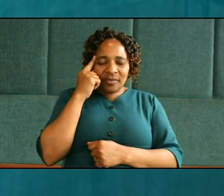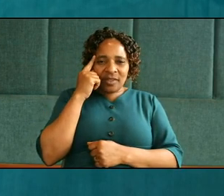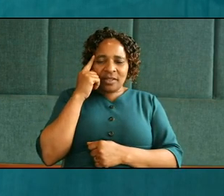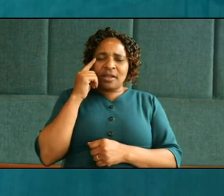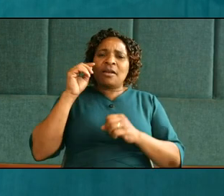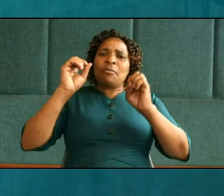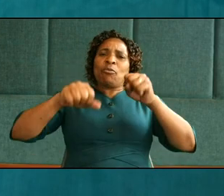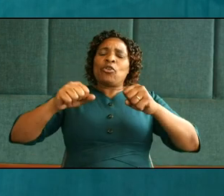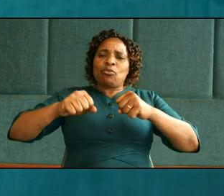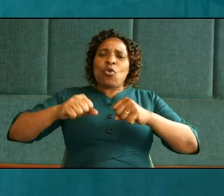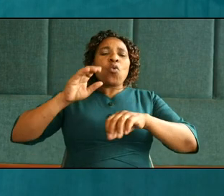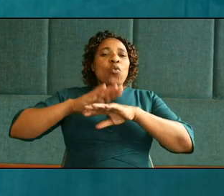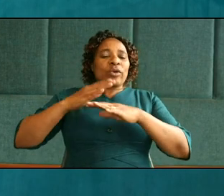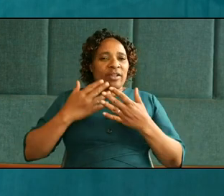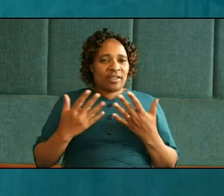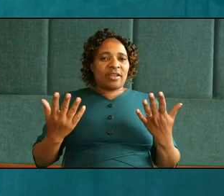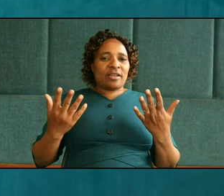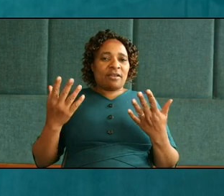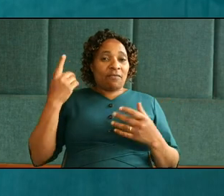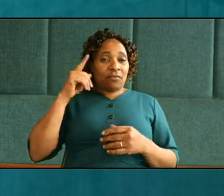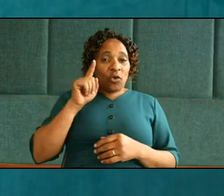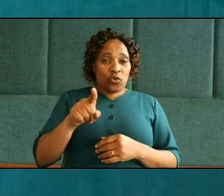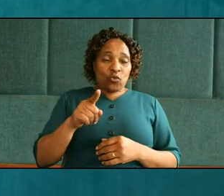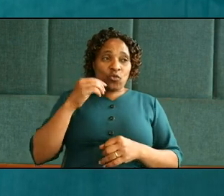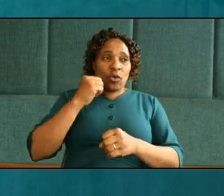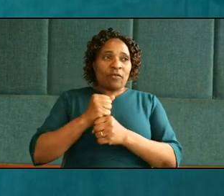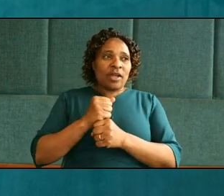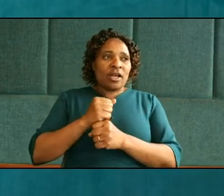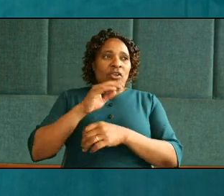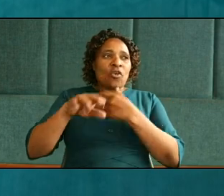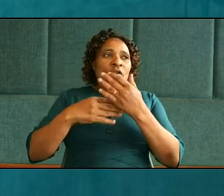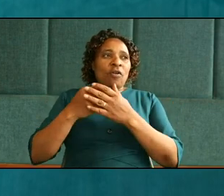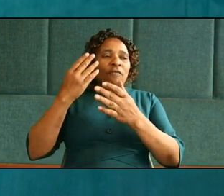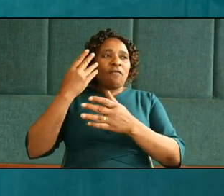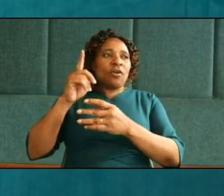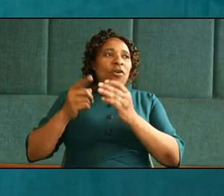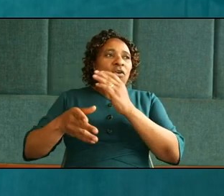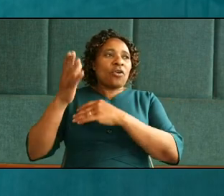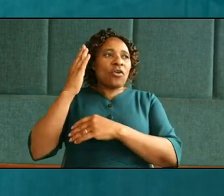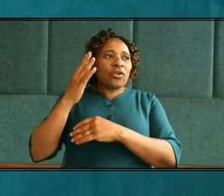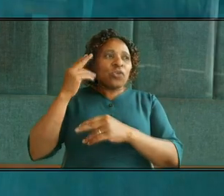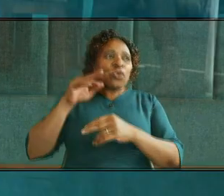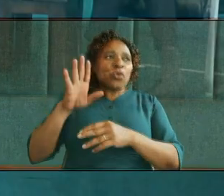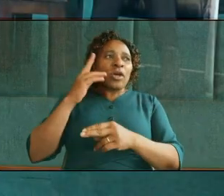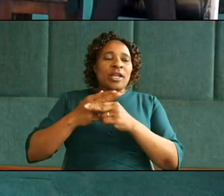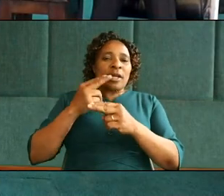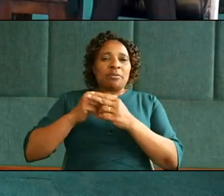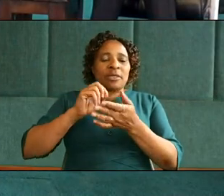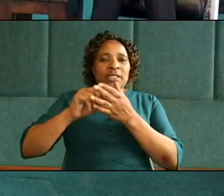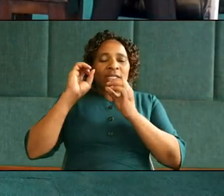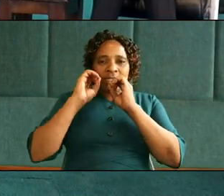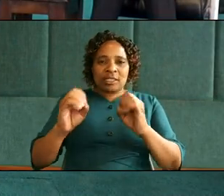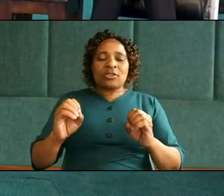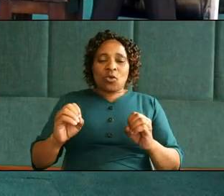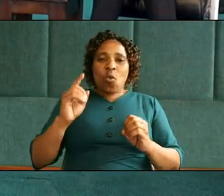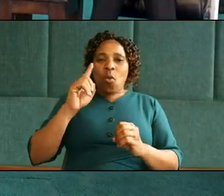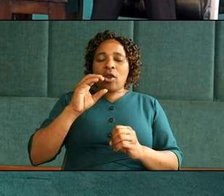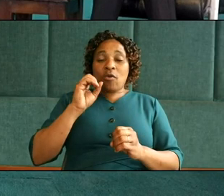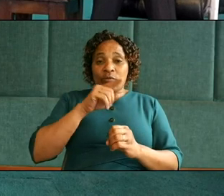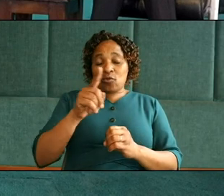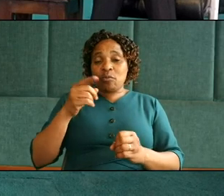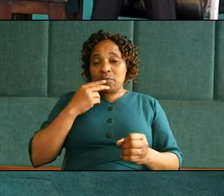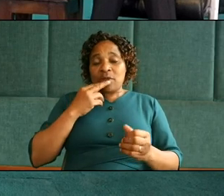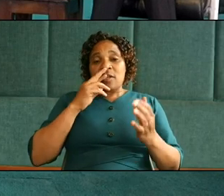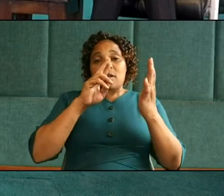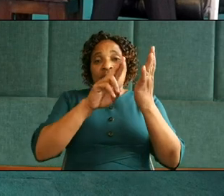it will be a good thing for you to have done all for God and your name is not written? Maybe one of you can respond. One of the